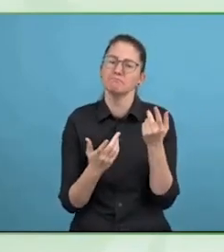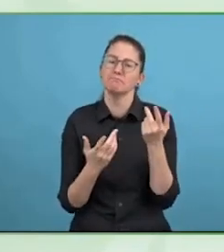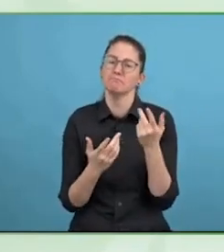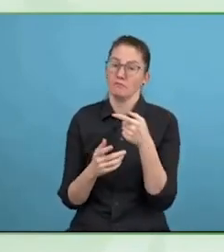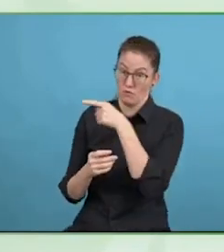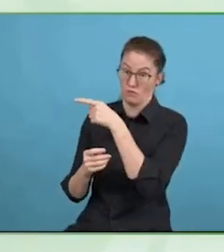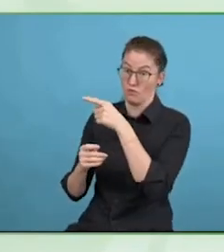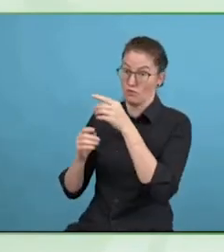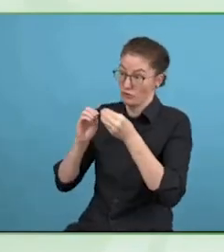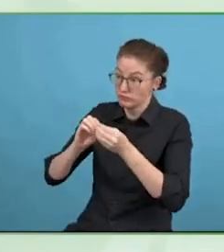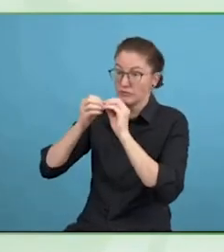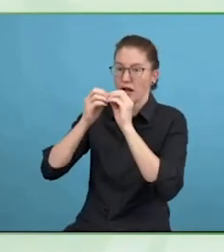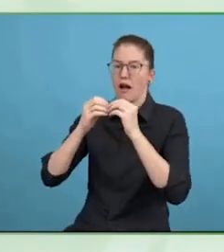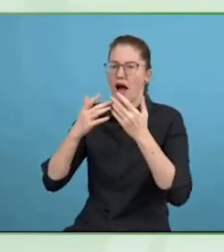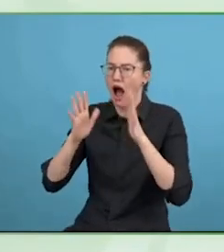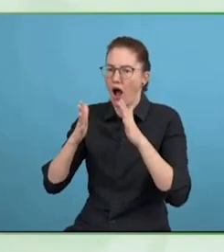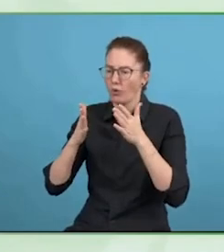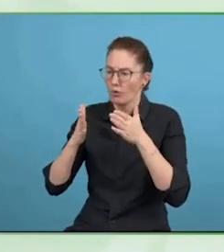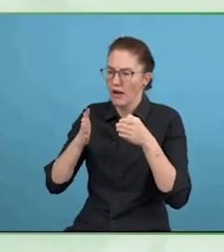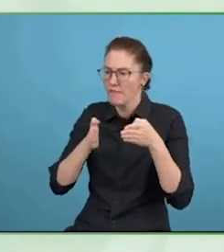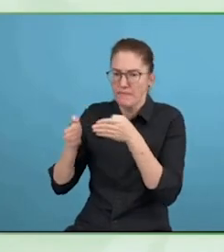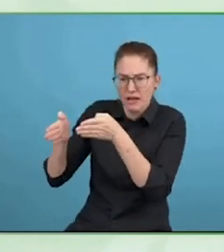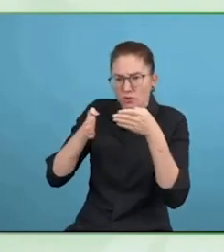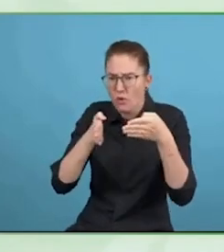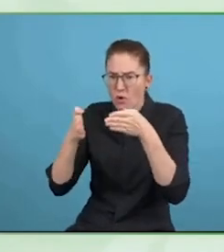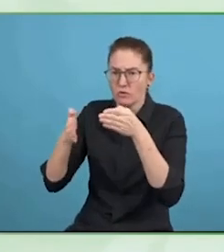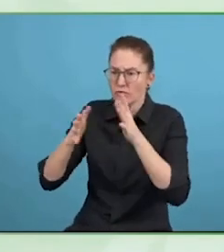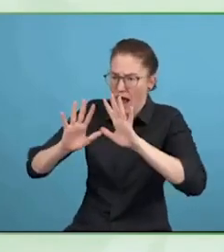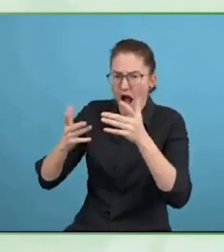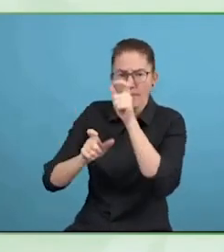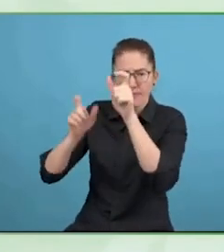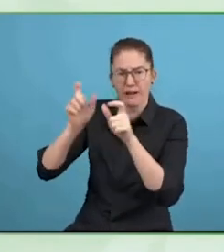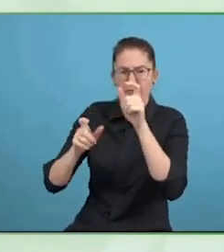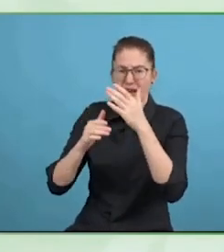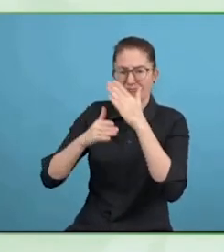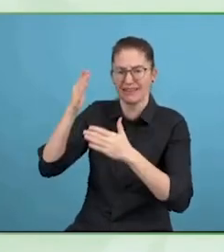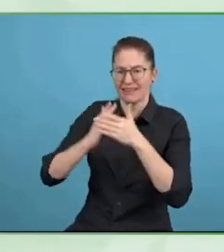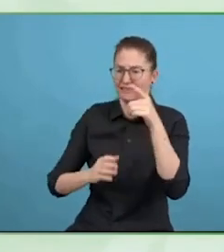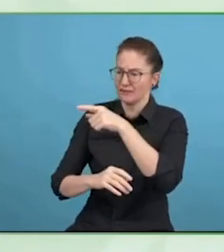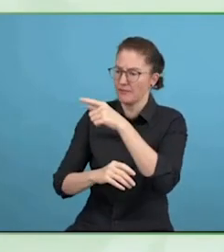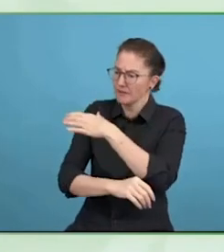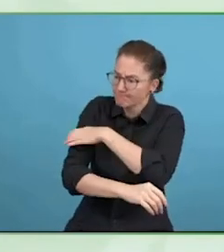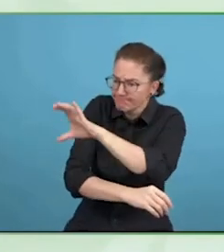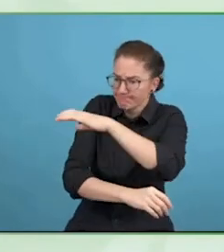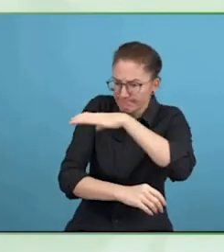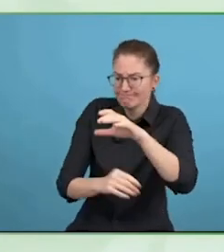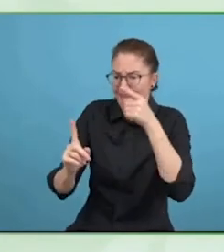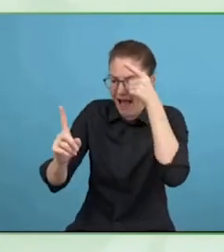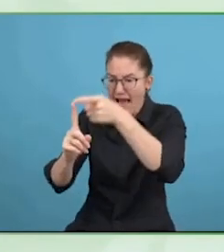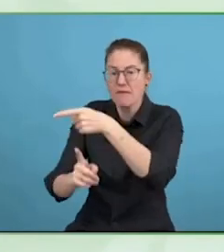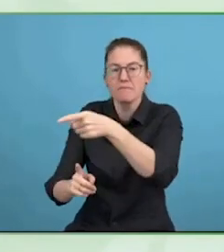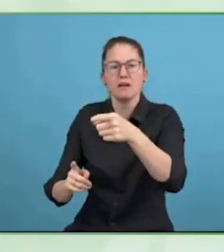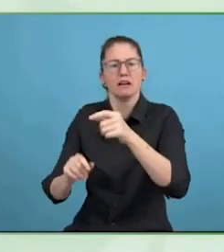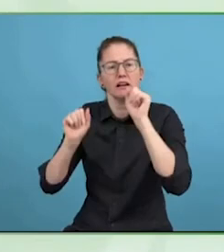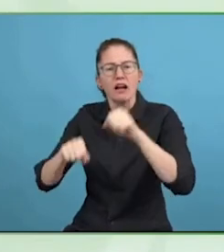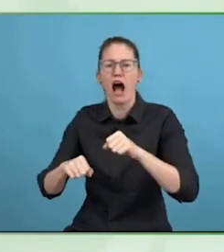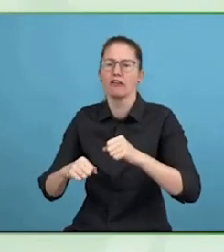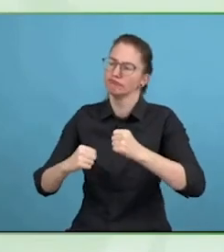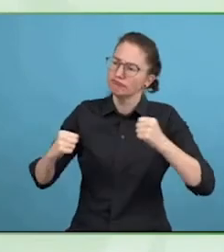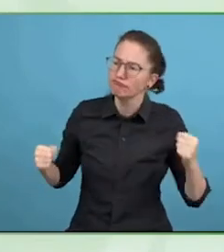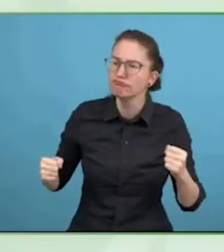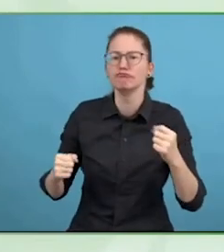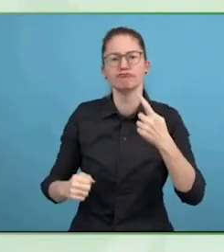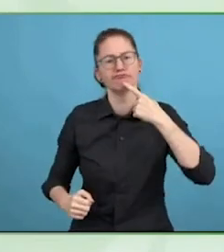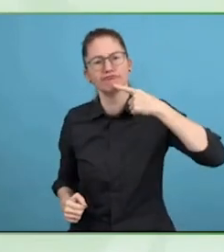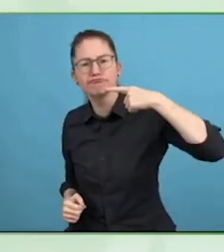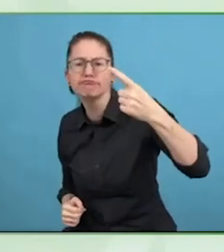The members of the board, of course, were already very experienced advocates. Okay. Okay, so we know now